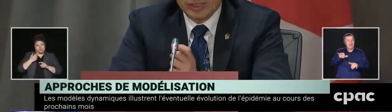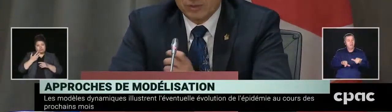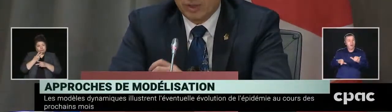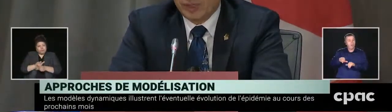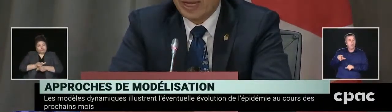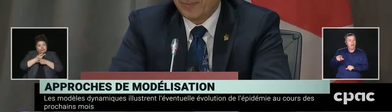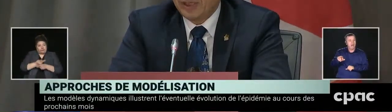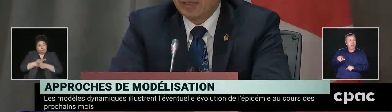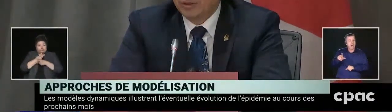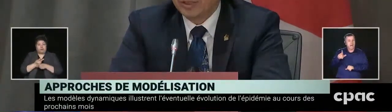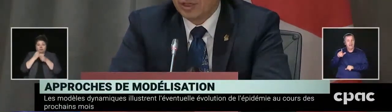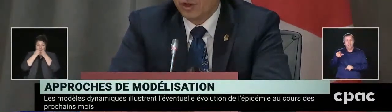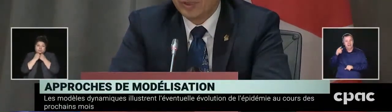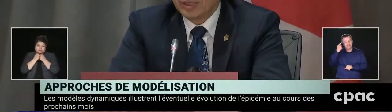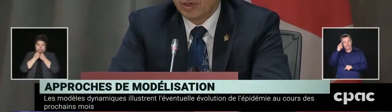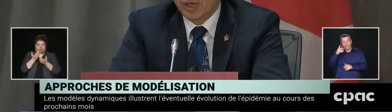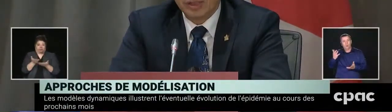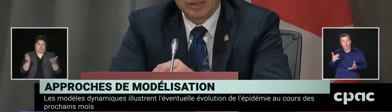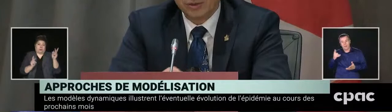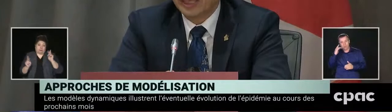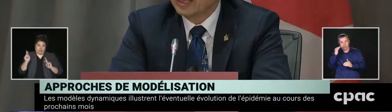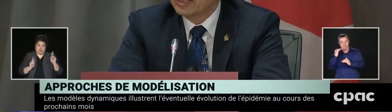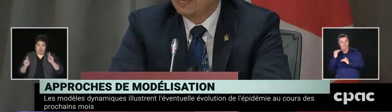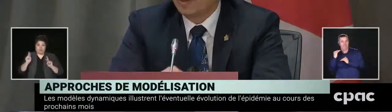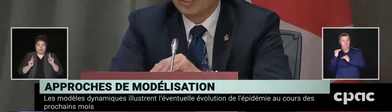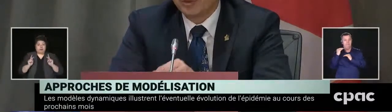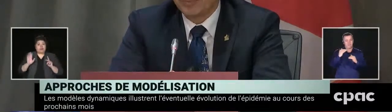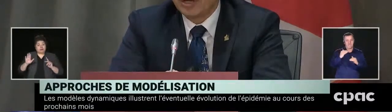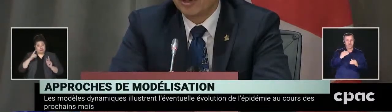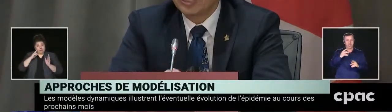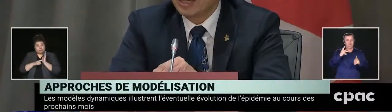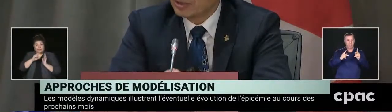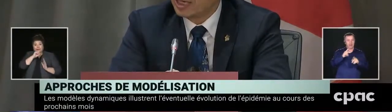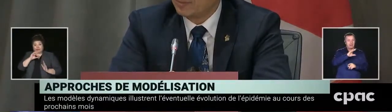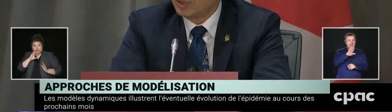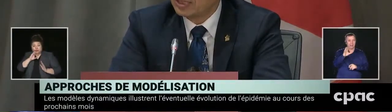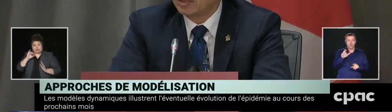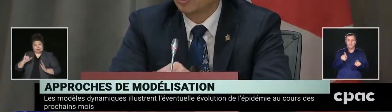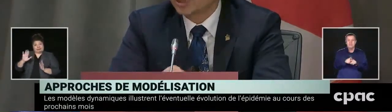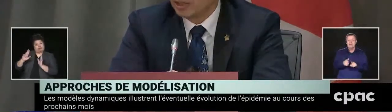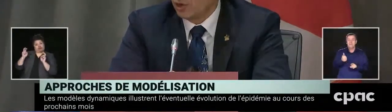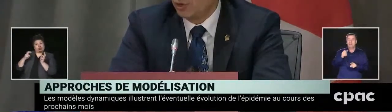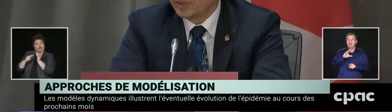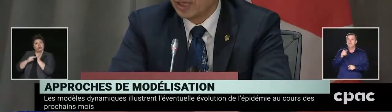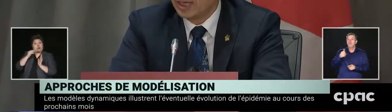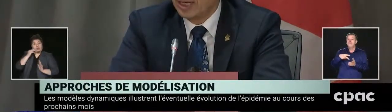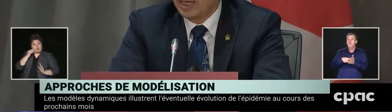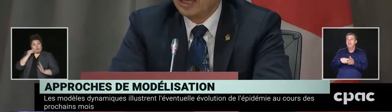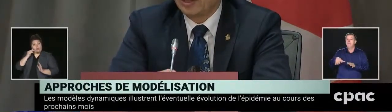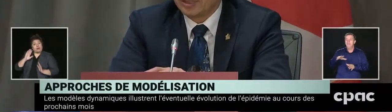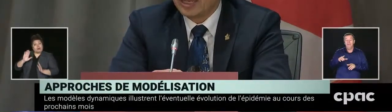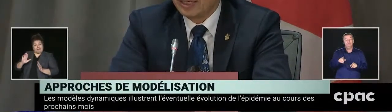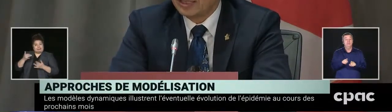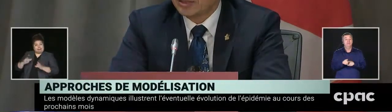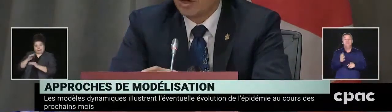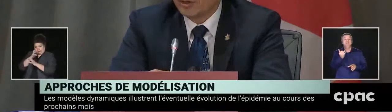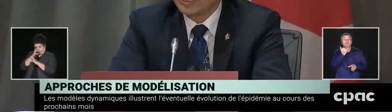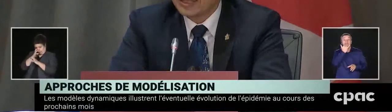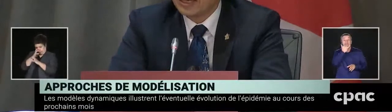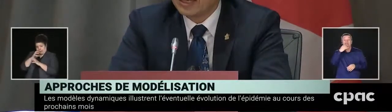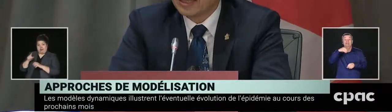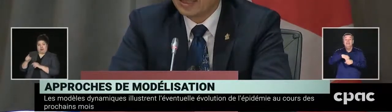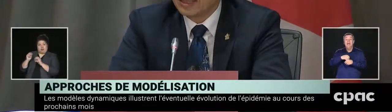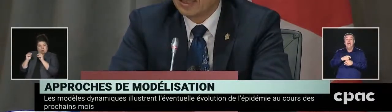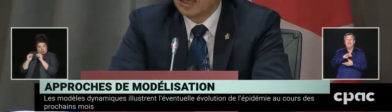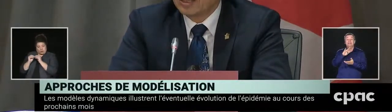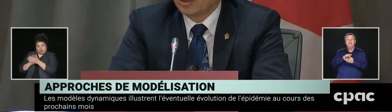So what's been happening in nursing homes and so on, I certainly can see very strict measures still staying in place in nursing homes, in other settings,